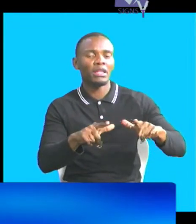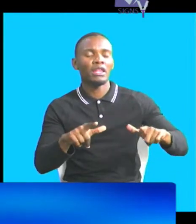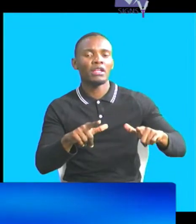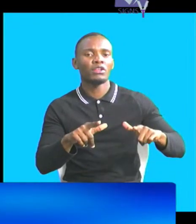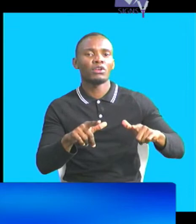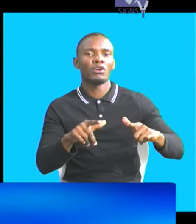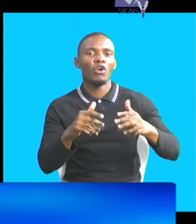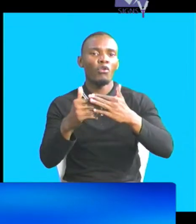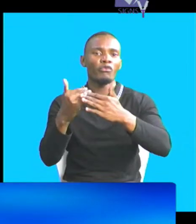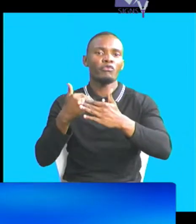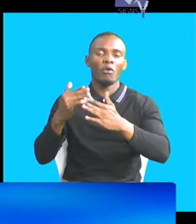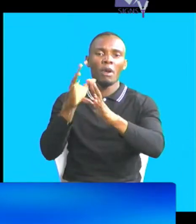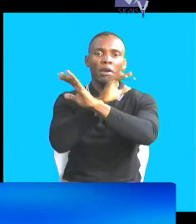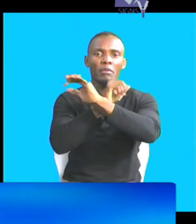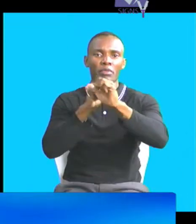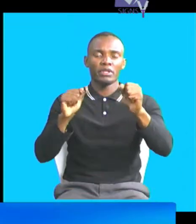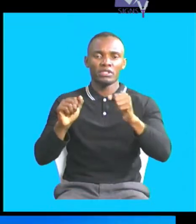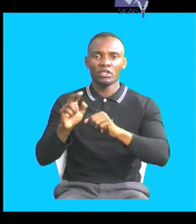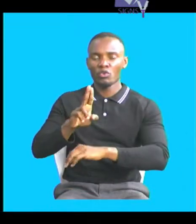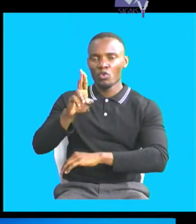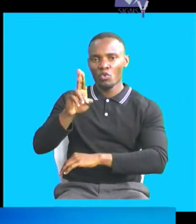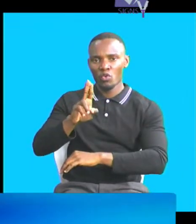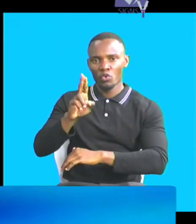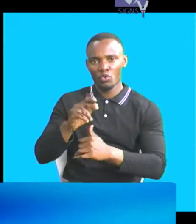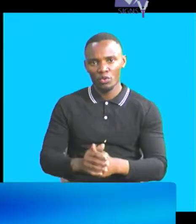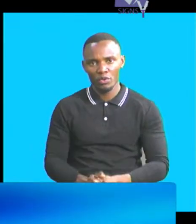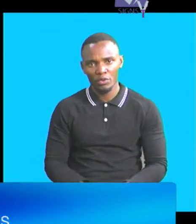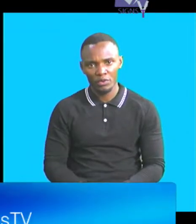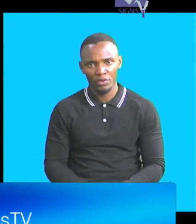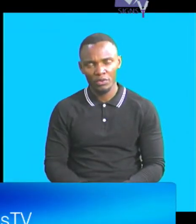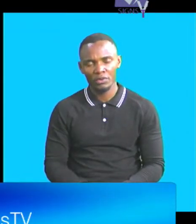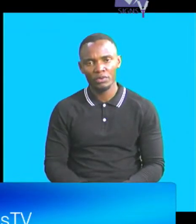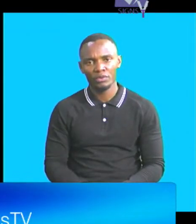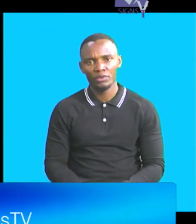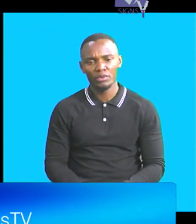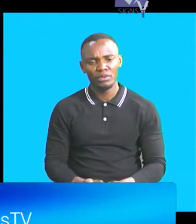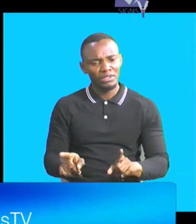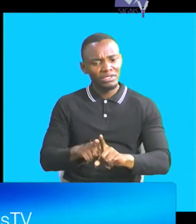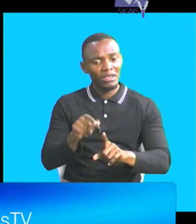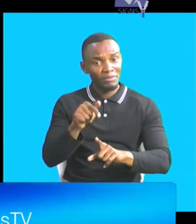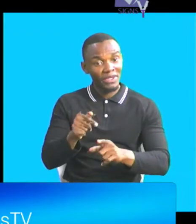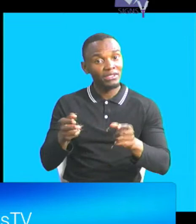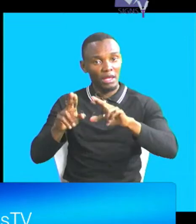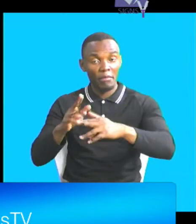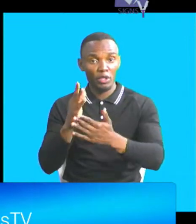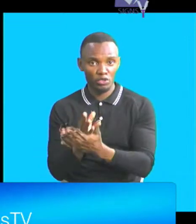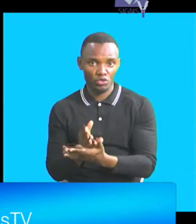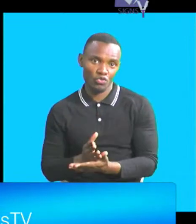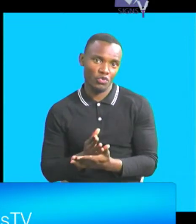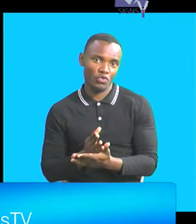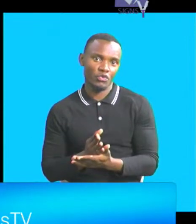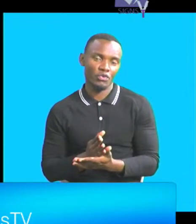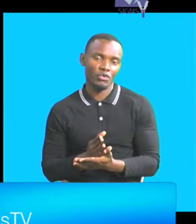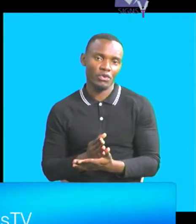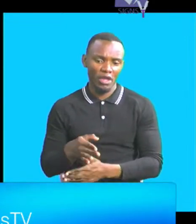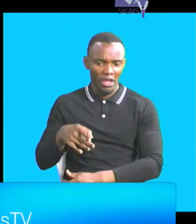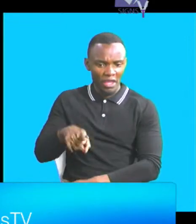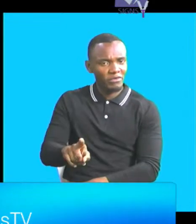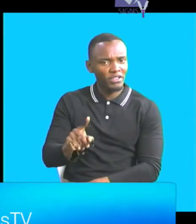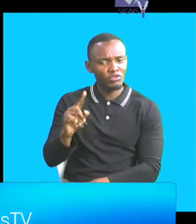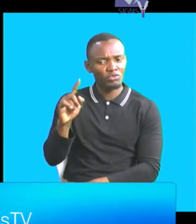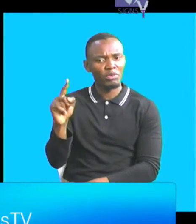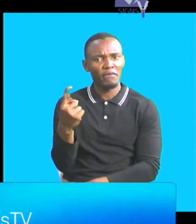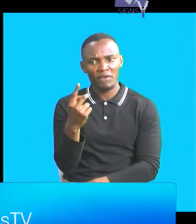ya former President Uhuru. And it happened. He should be the